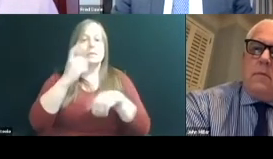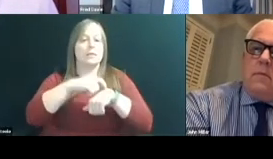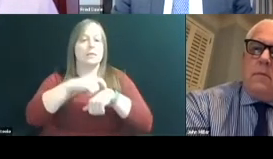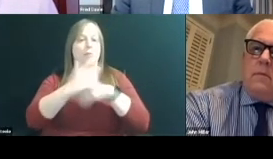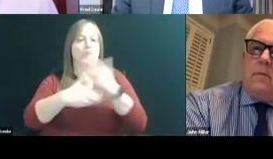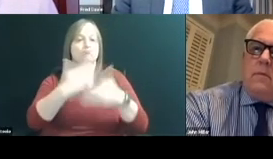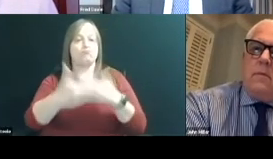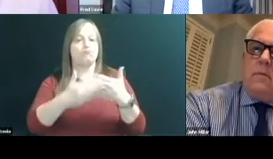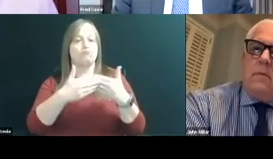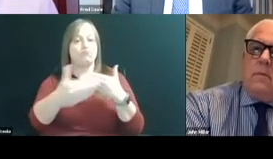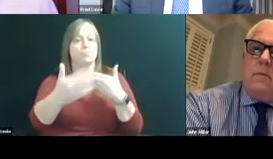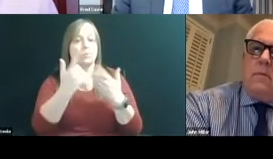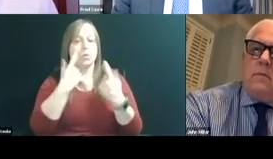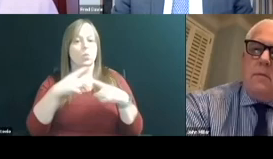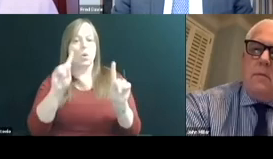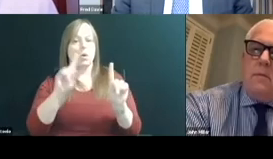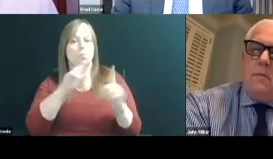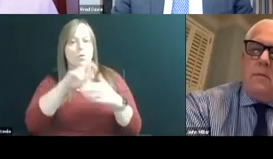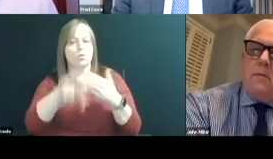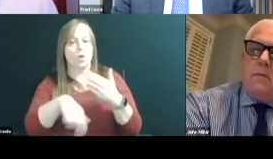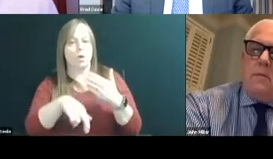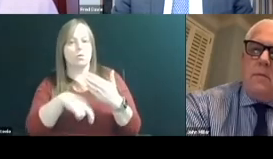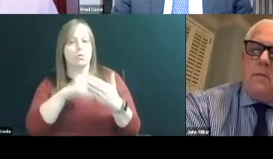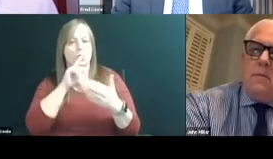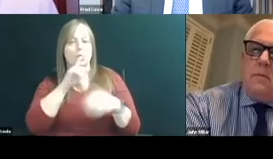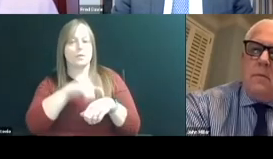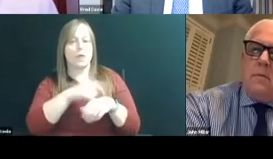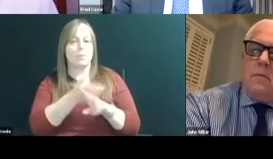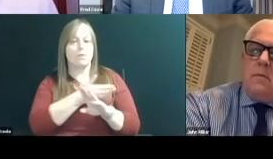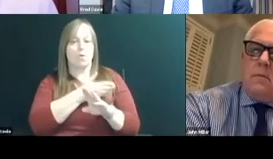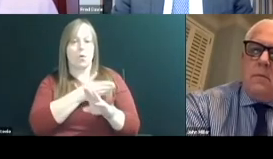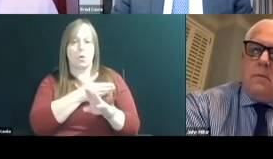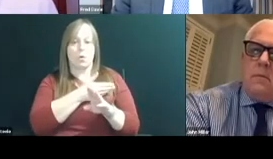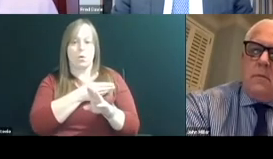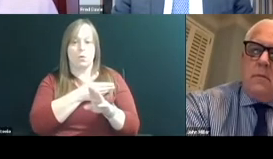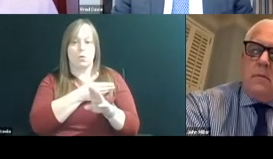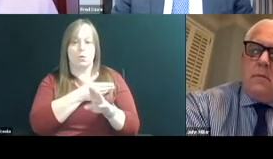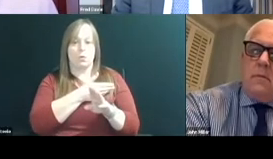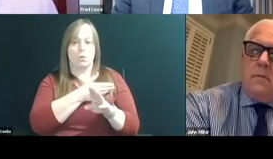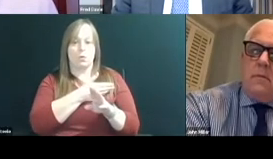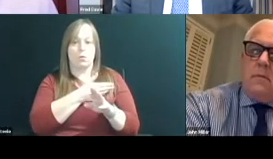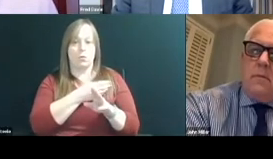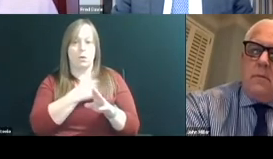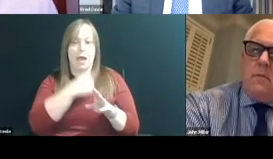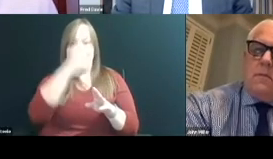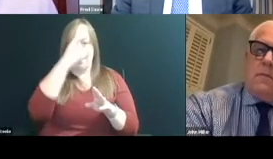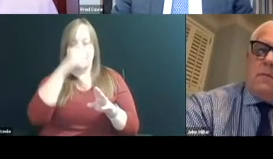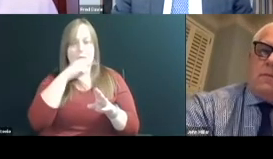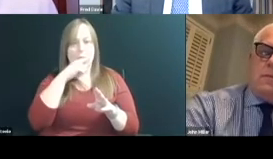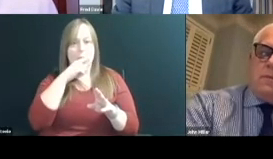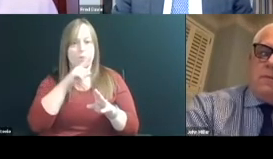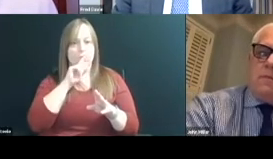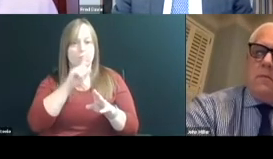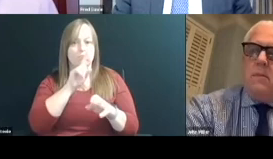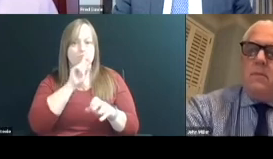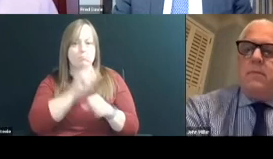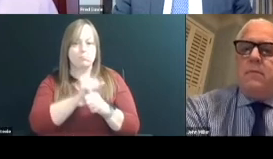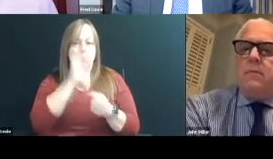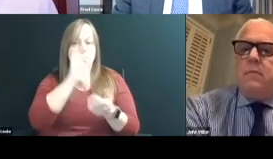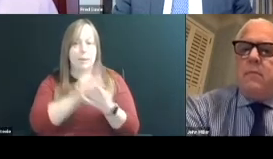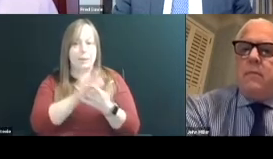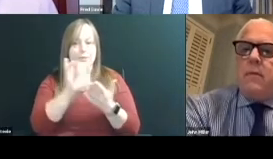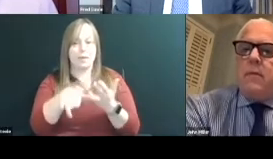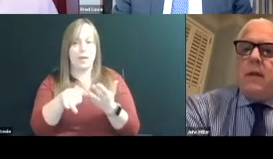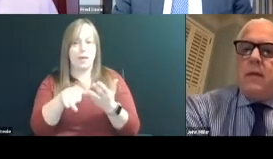that's going to work and what the results will really be real time before, quite frankly, before I think the public really believes in it,